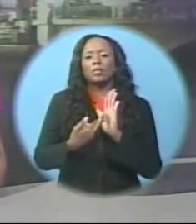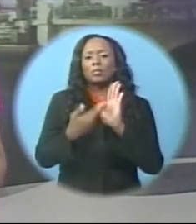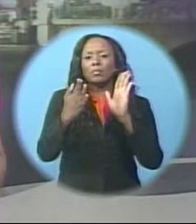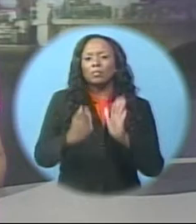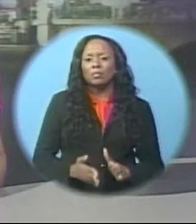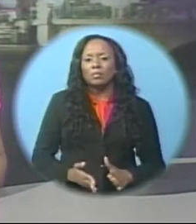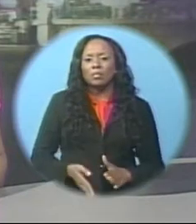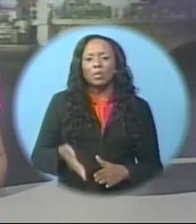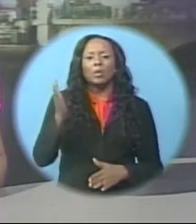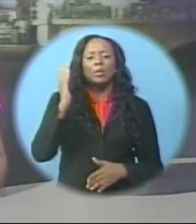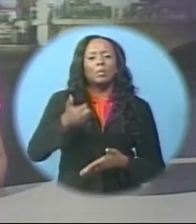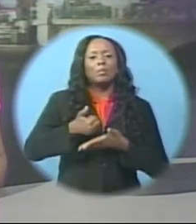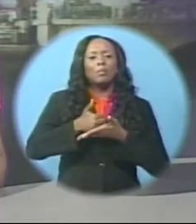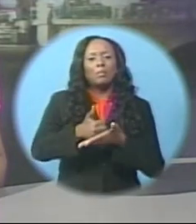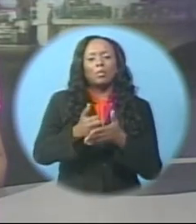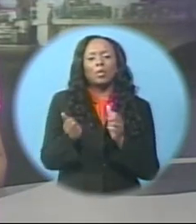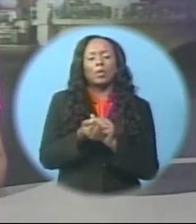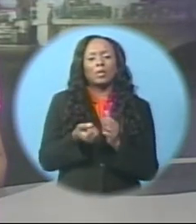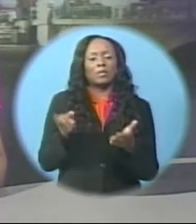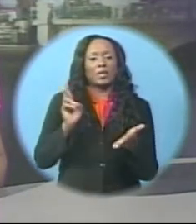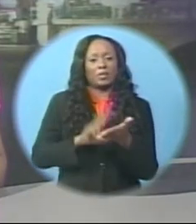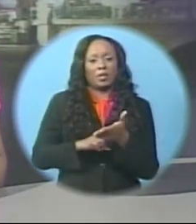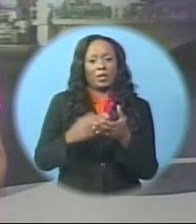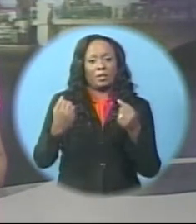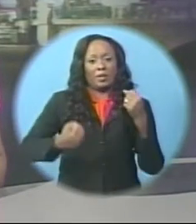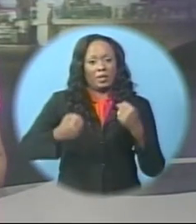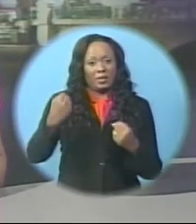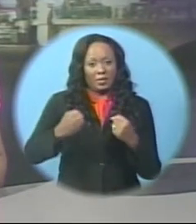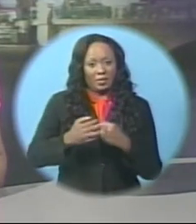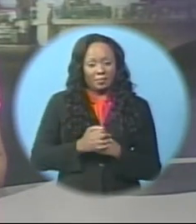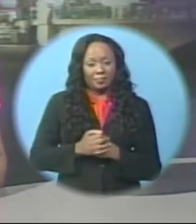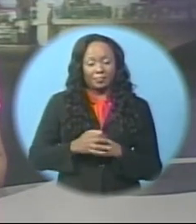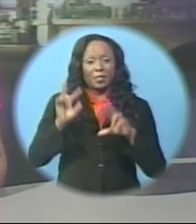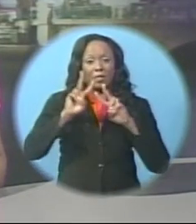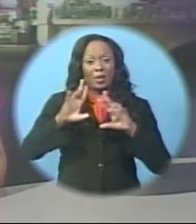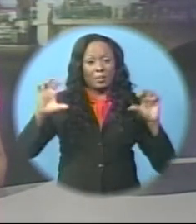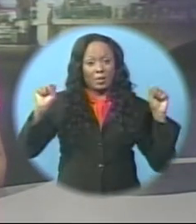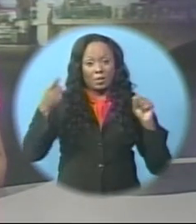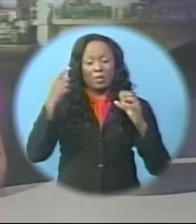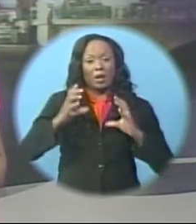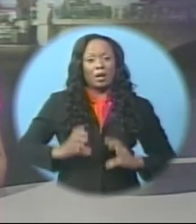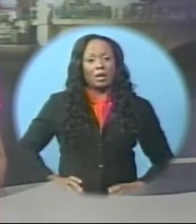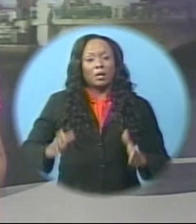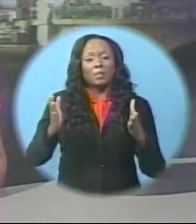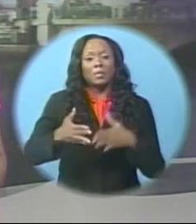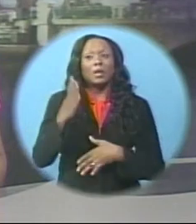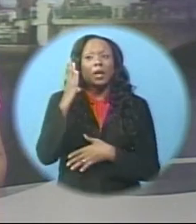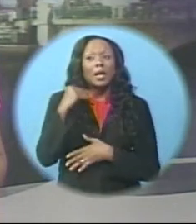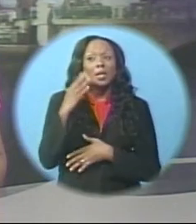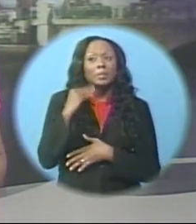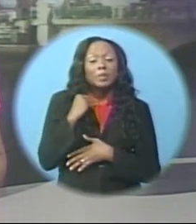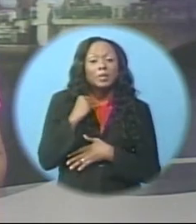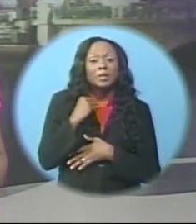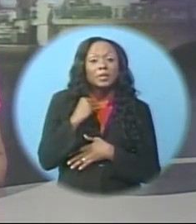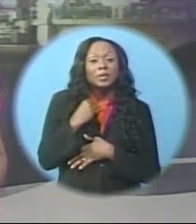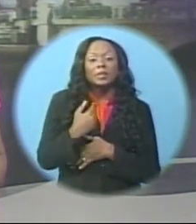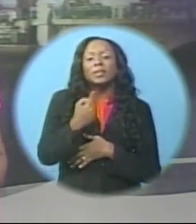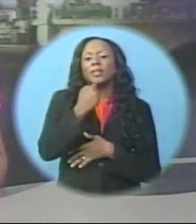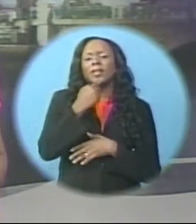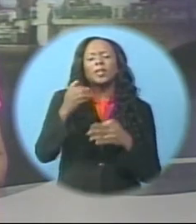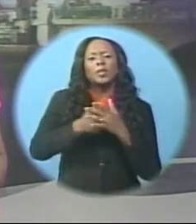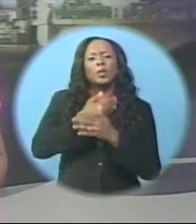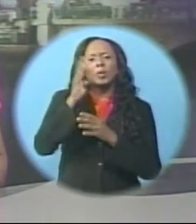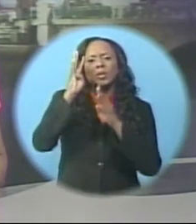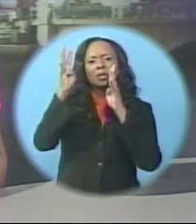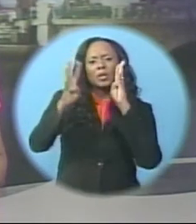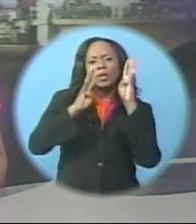representatives have been mobilized to assist with registration. Meantime, Vice President of Customer Experience, Tracey Knight-Lloyd,